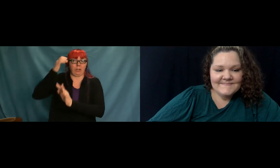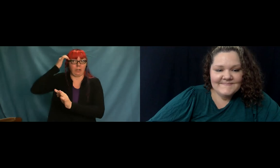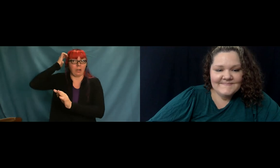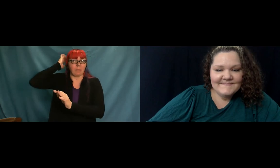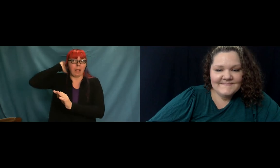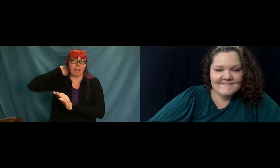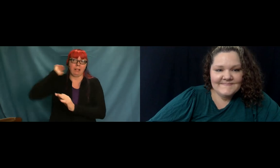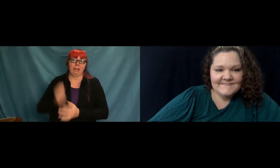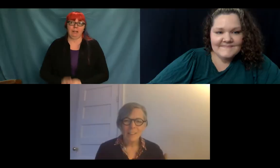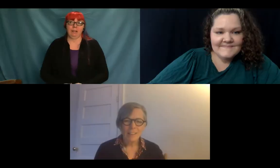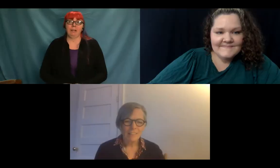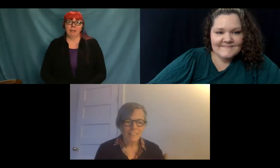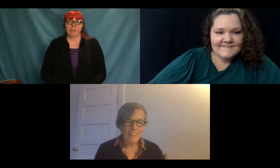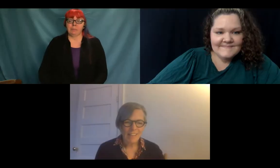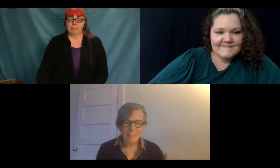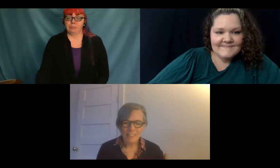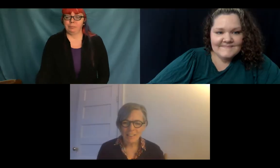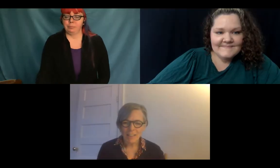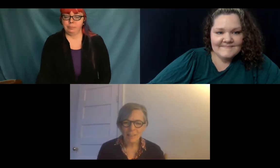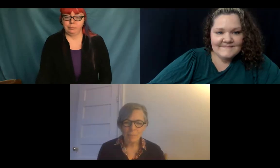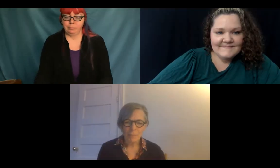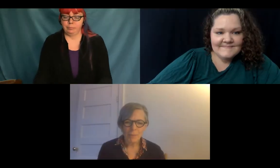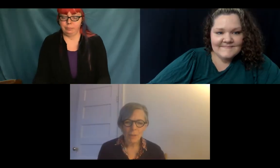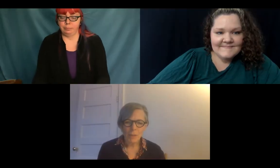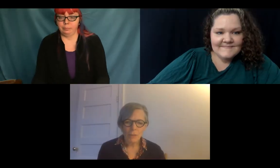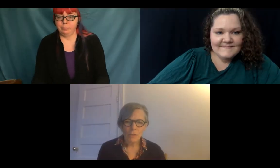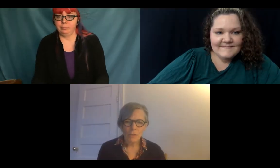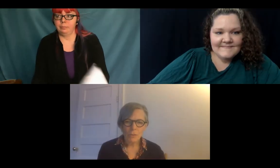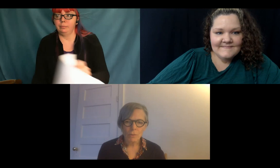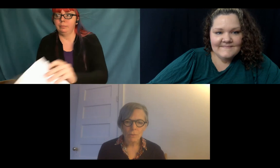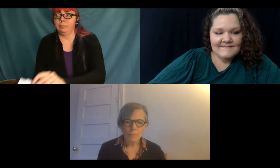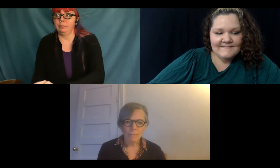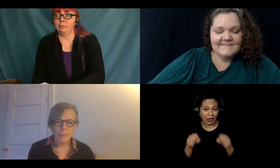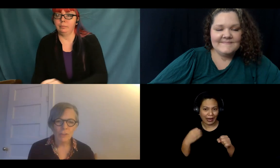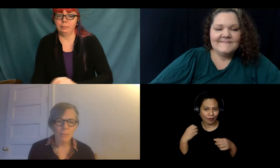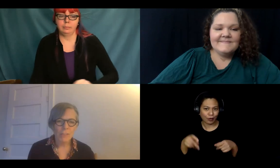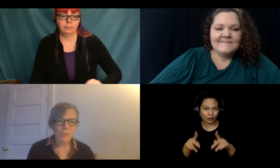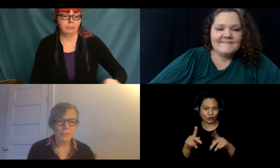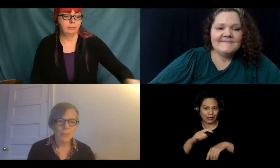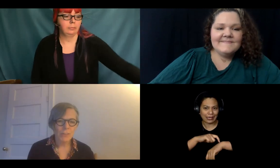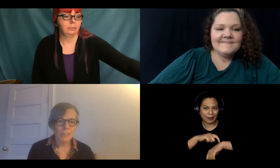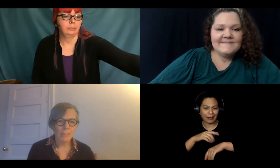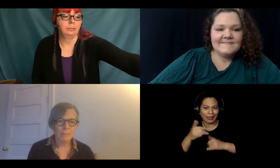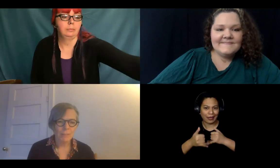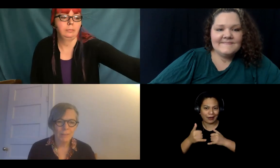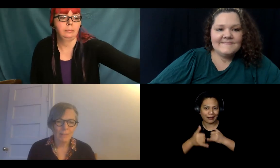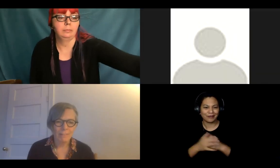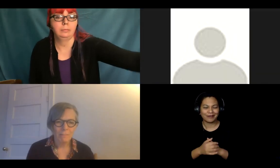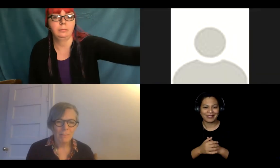if you think of anything you'd like to ask. Yeah. So I'll share my screen for sure this